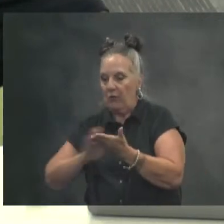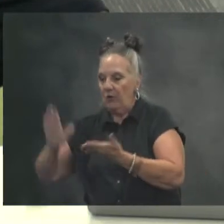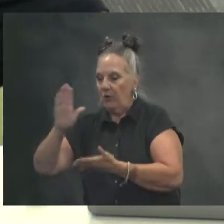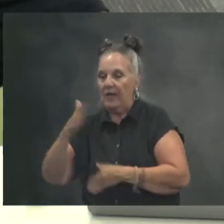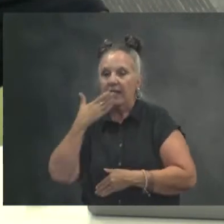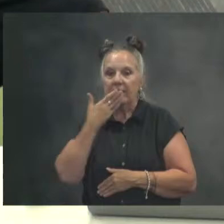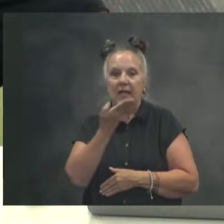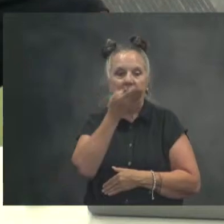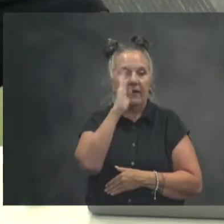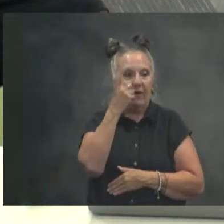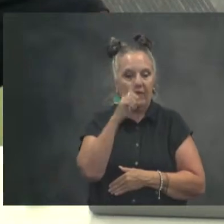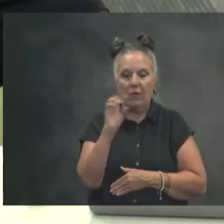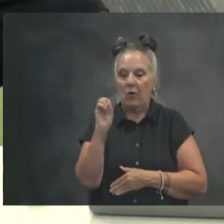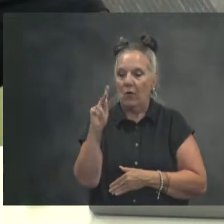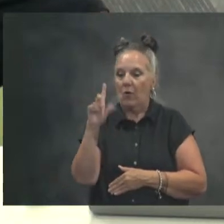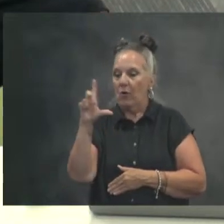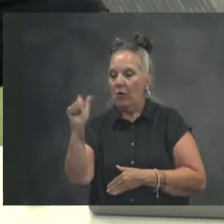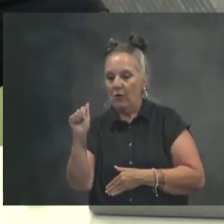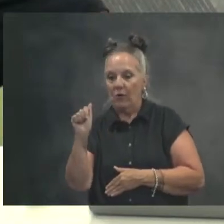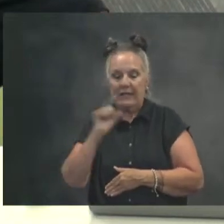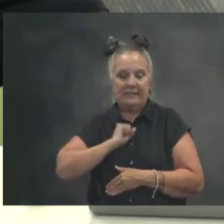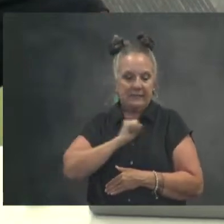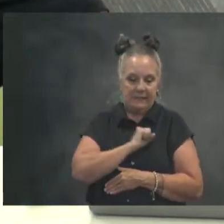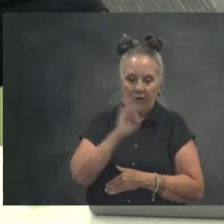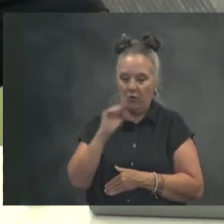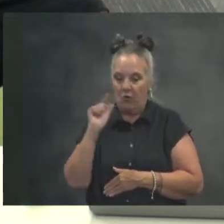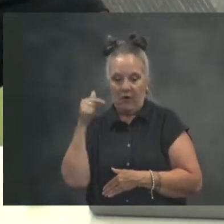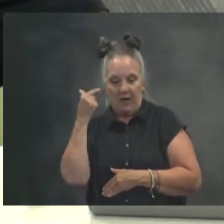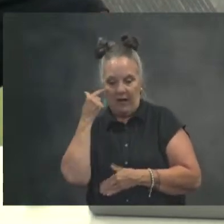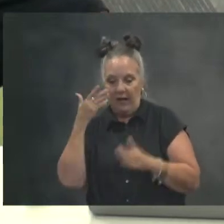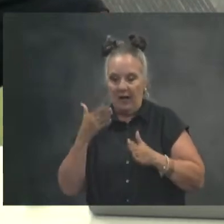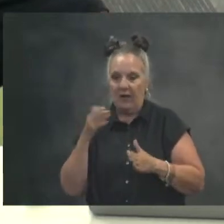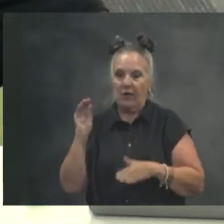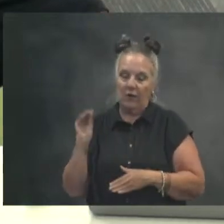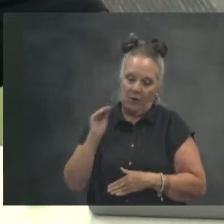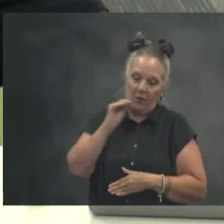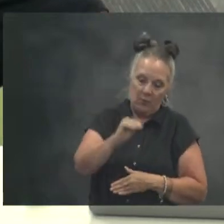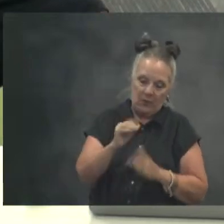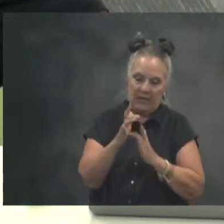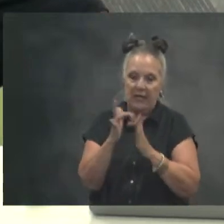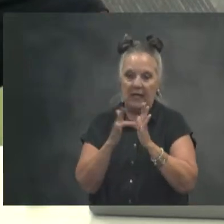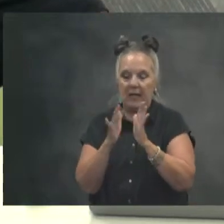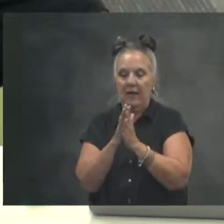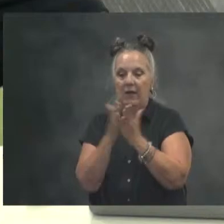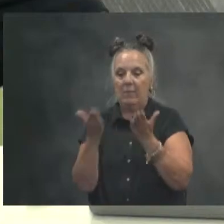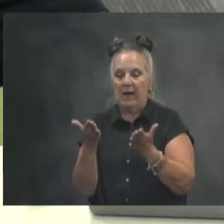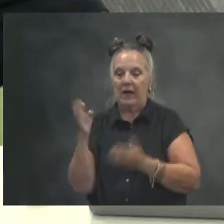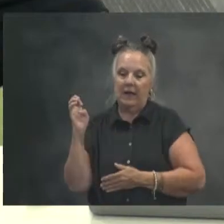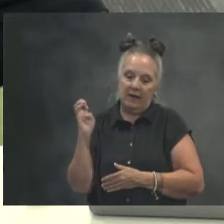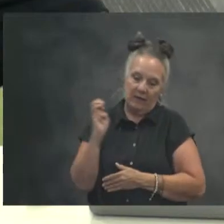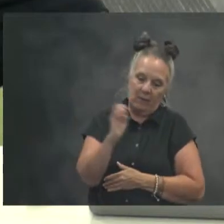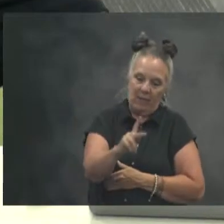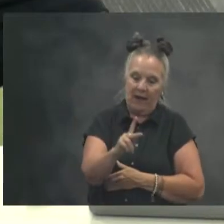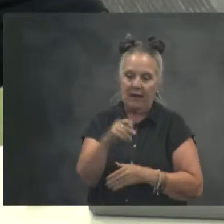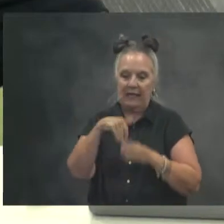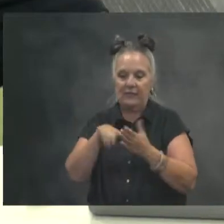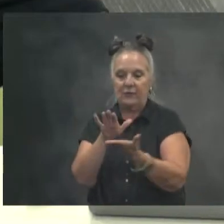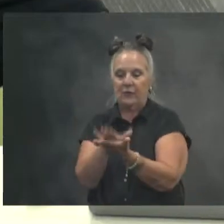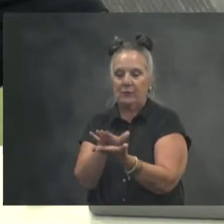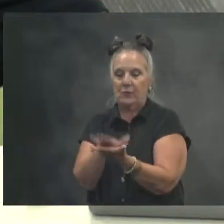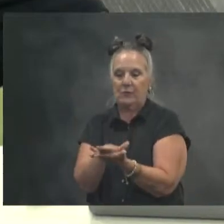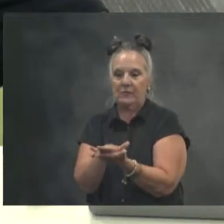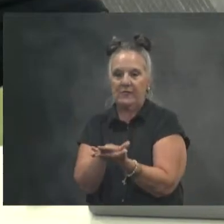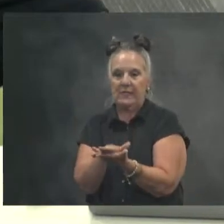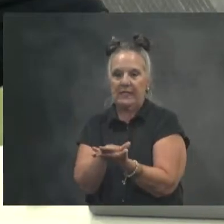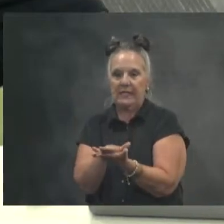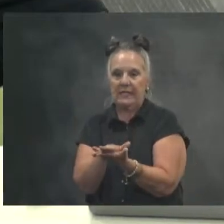for the Oklahoma senator or governor or whoever it was that's putting the Bible, the Word of God, back into the schools.